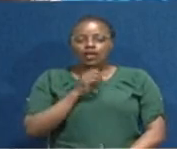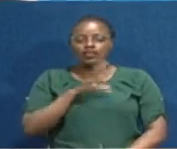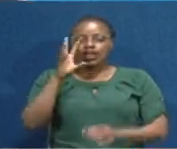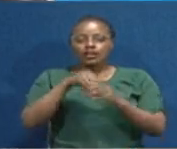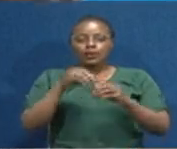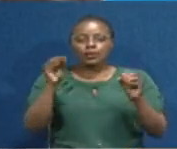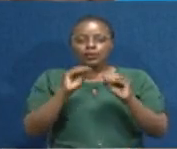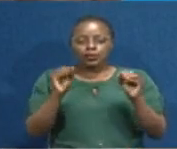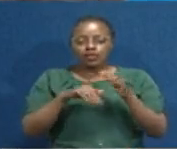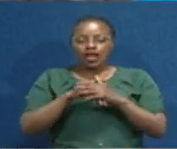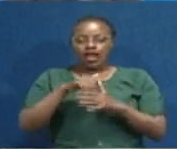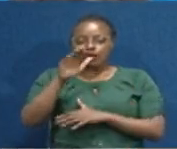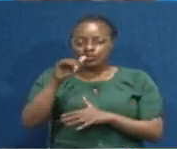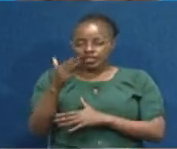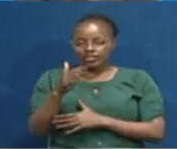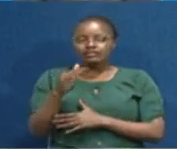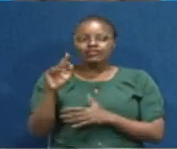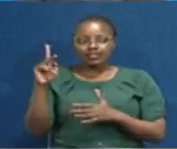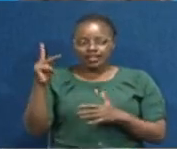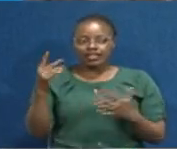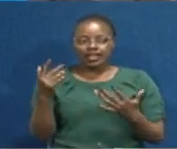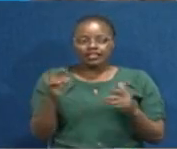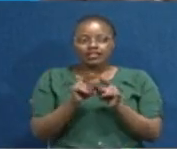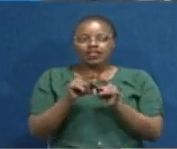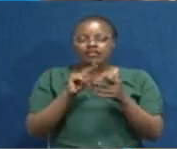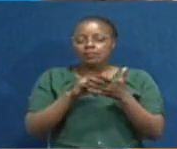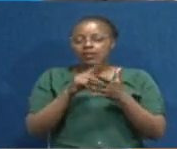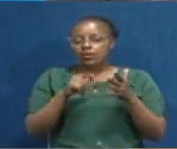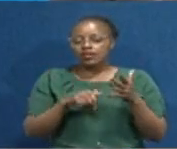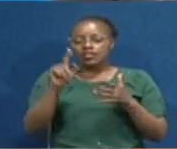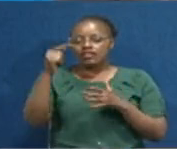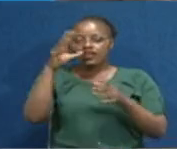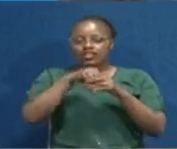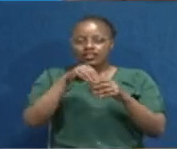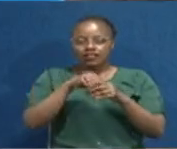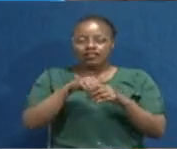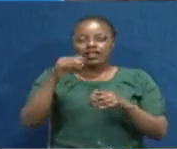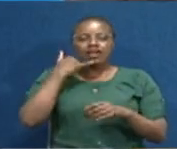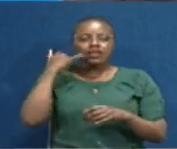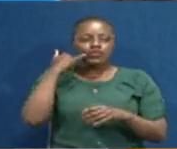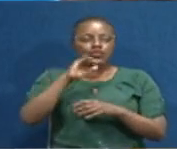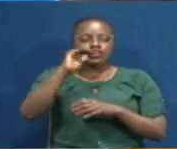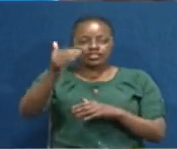investing outside of the main capital, which is Nairobi. So Valley Hospital marks our first investment in Nakuru City,